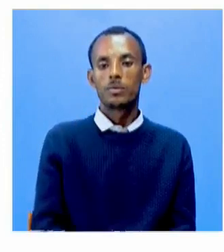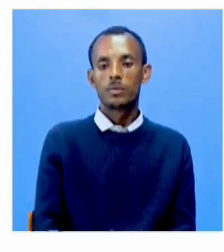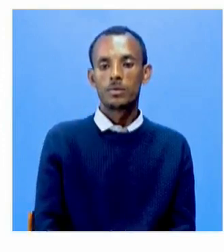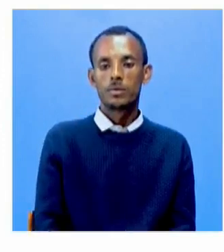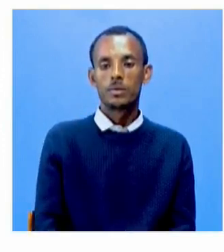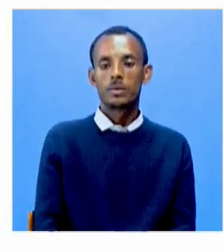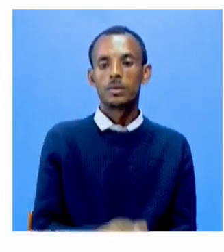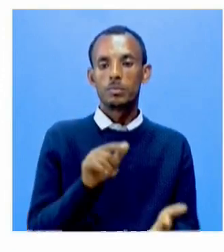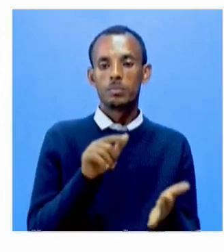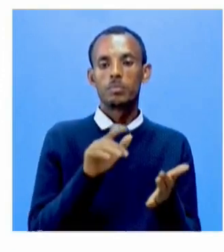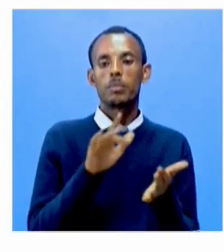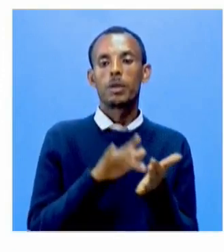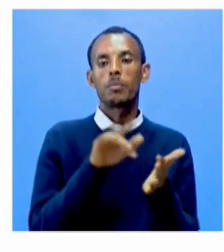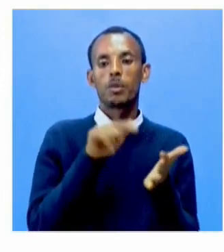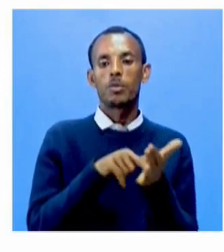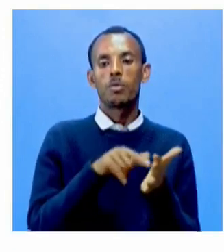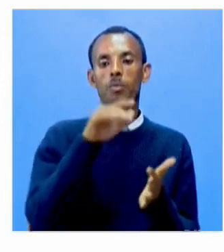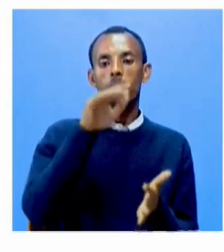BC.